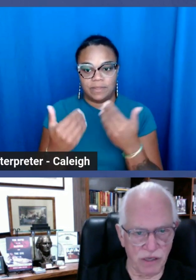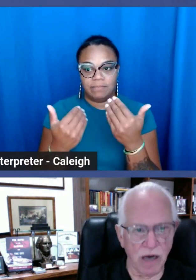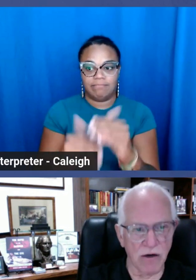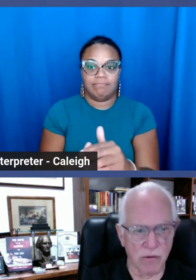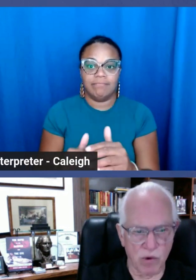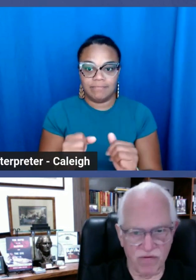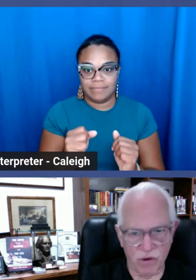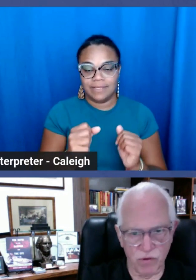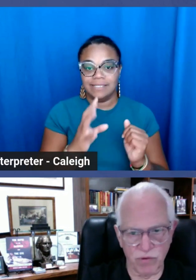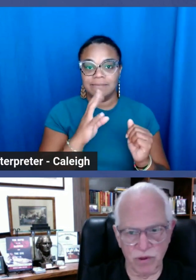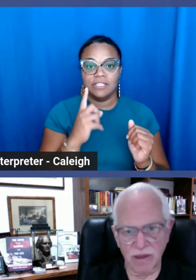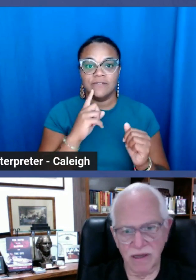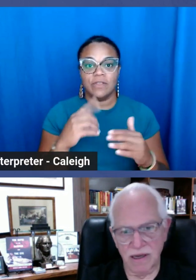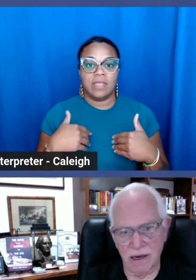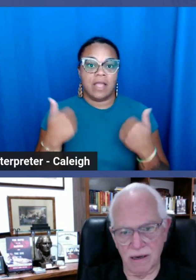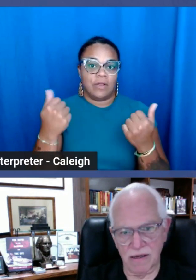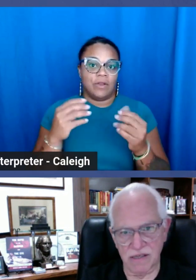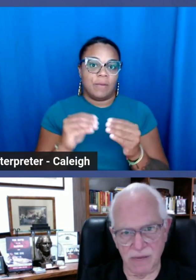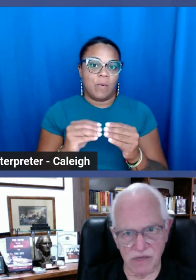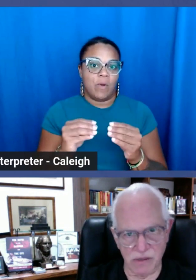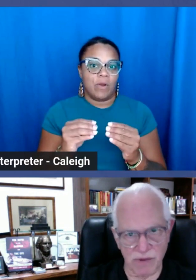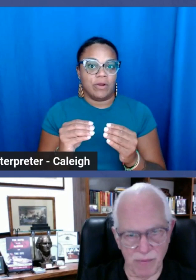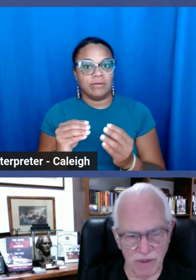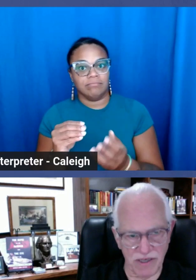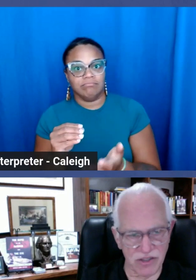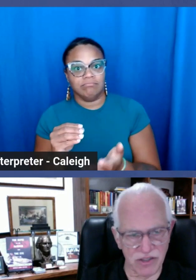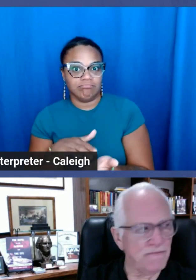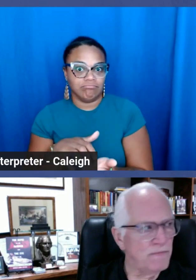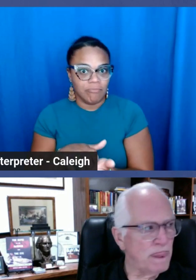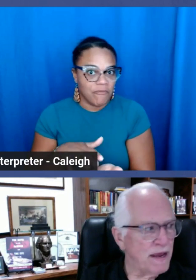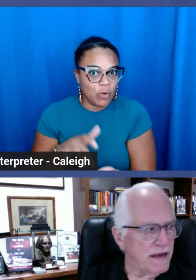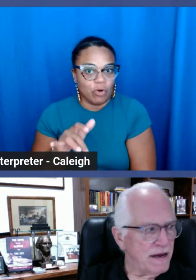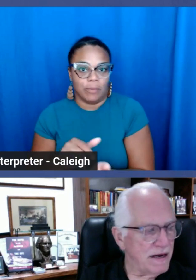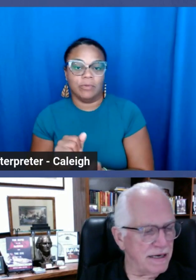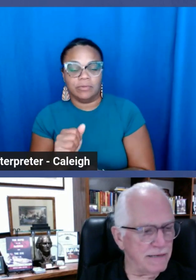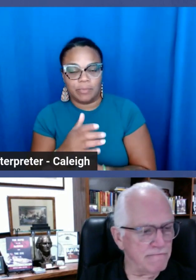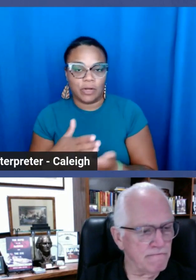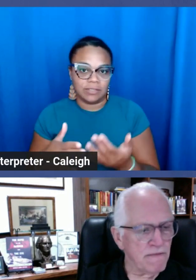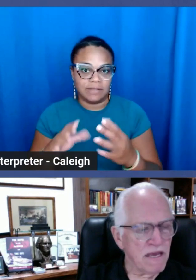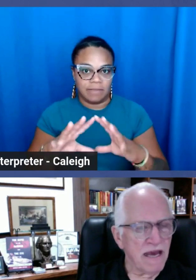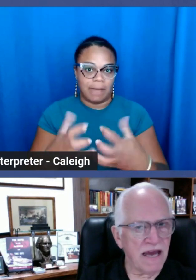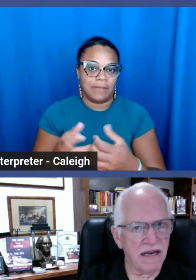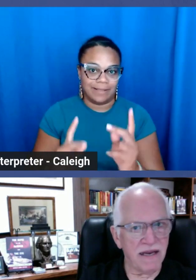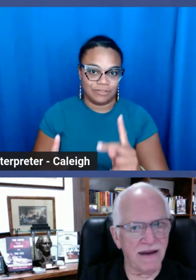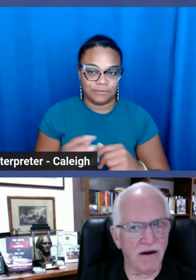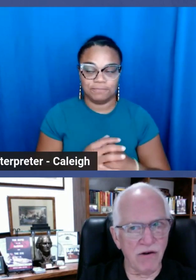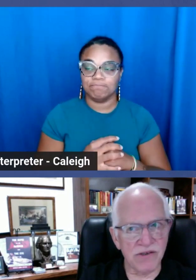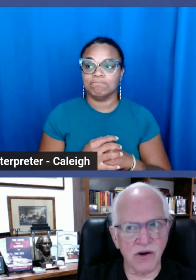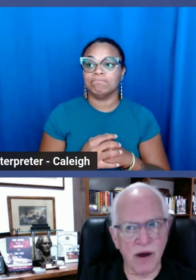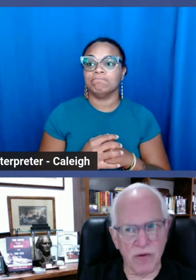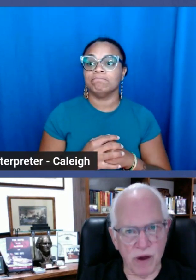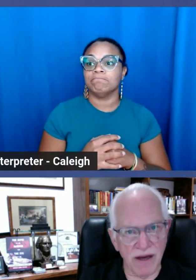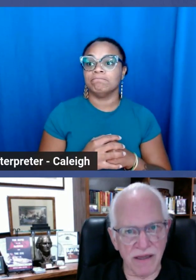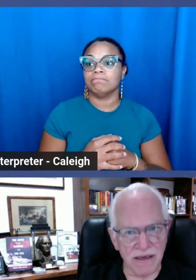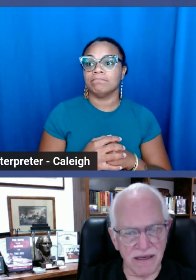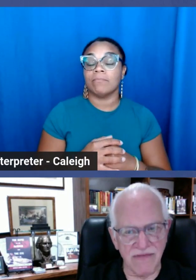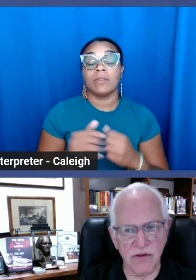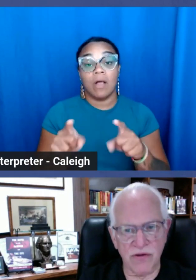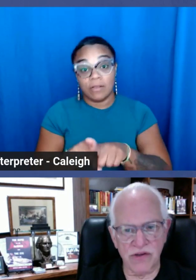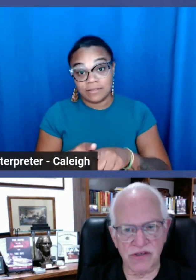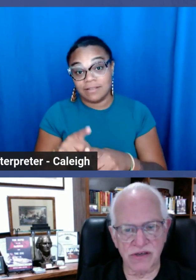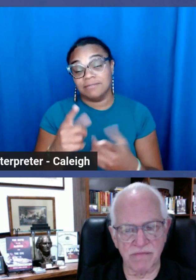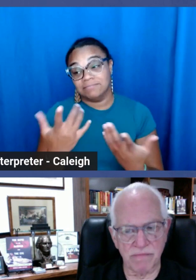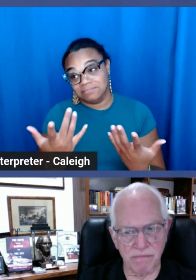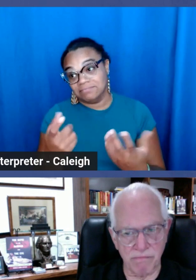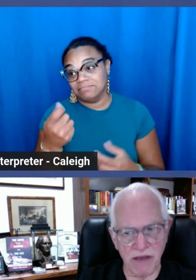for the younger, more vulnerable segments of the population. And also, ironically, even